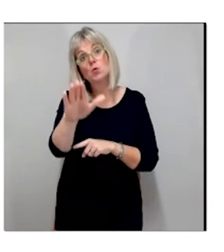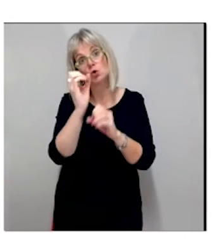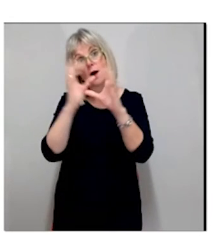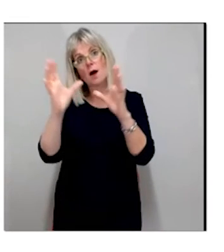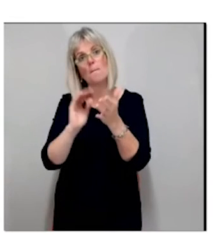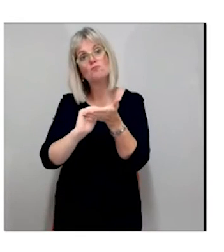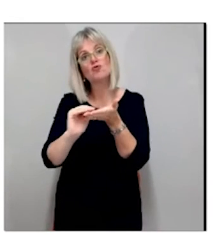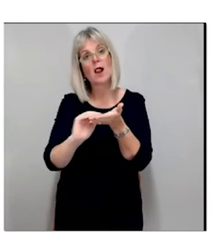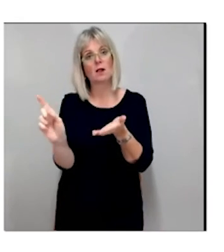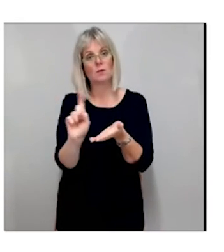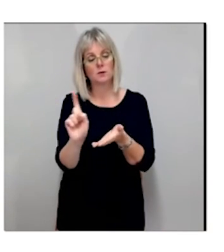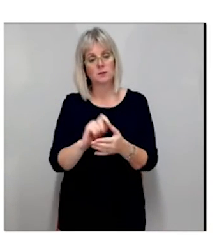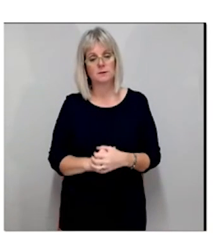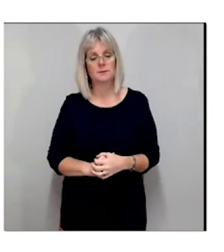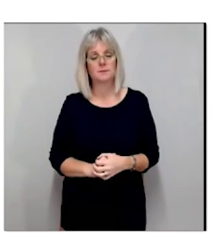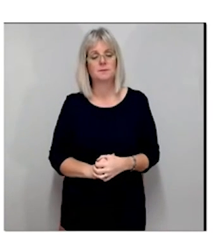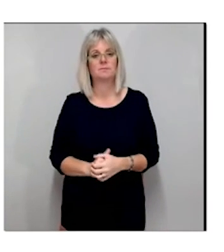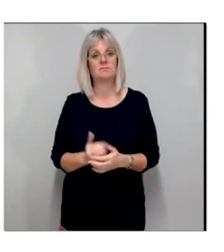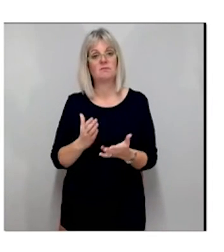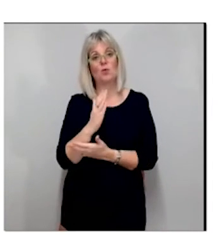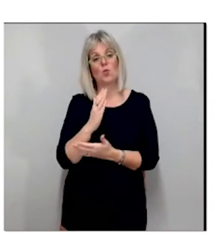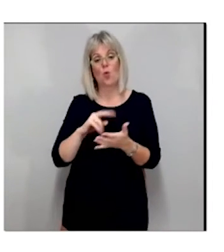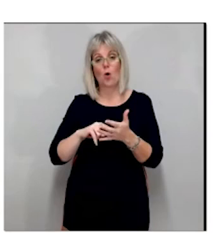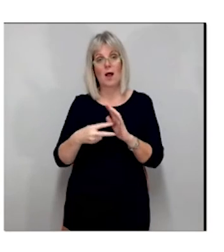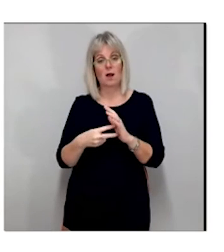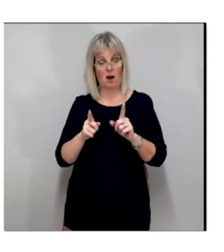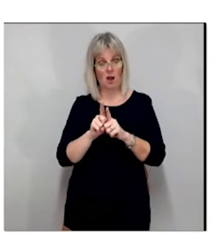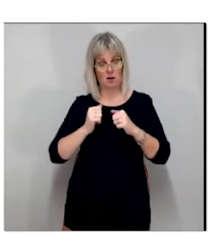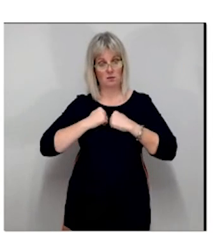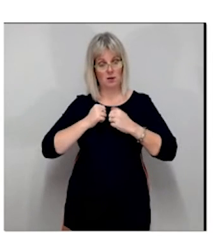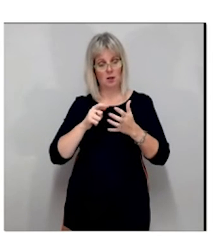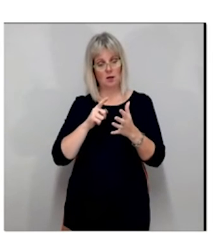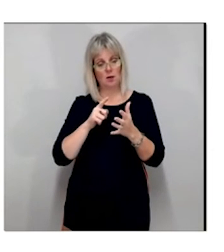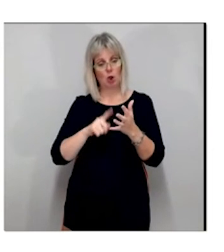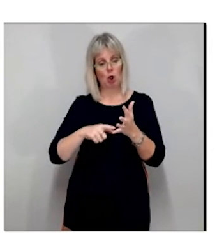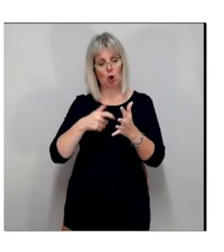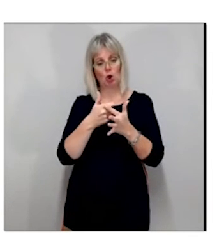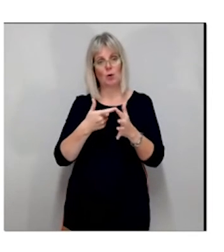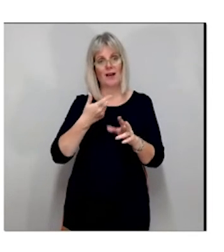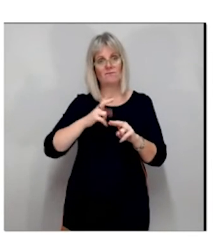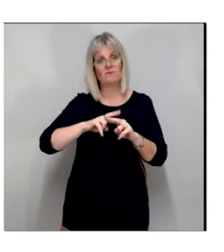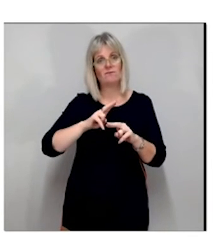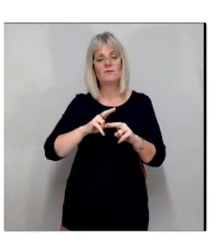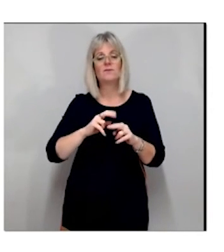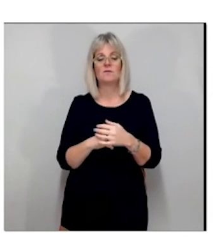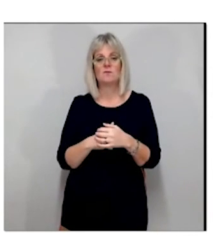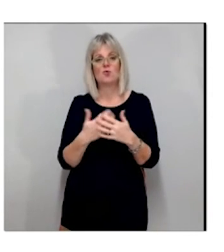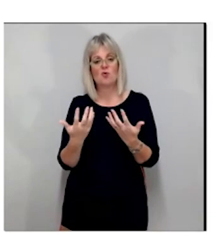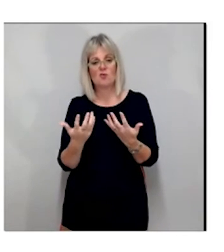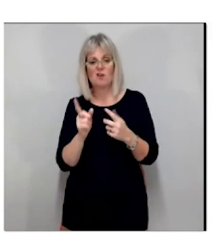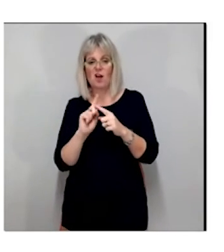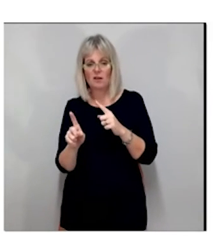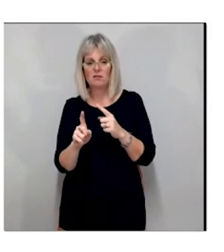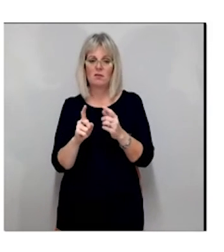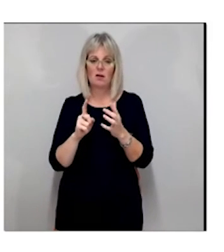Through organisations such as UKAAF and ICEB, braille codes will continually be reviewed and developed to